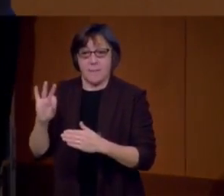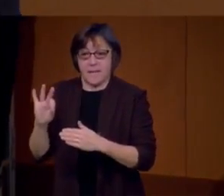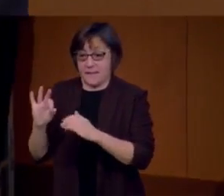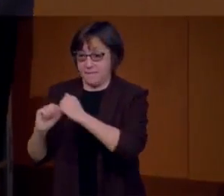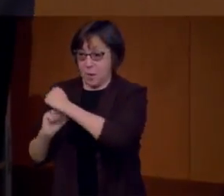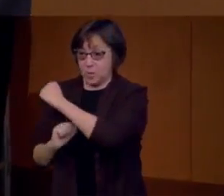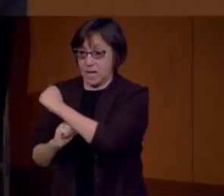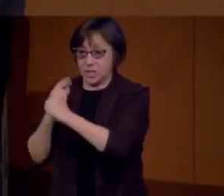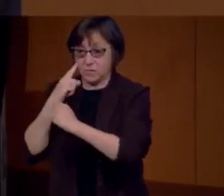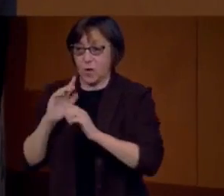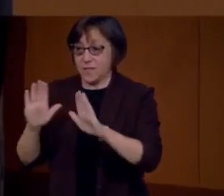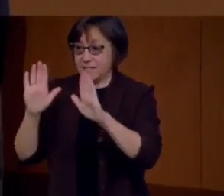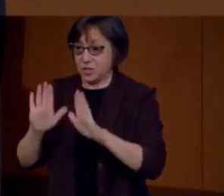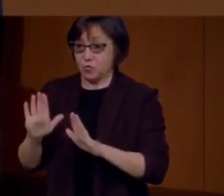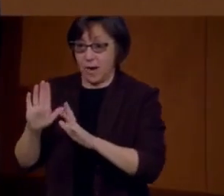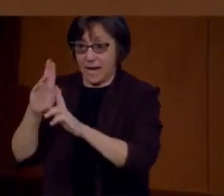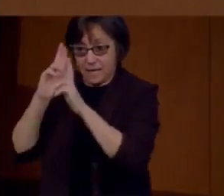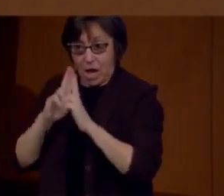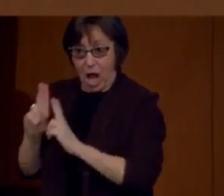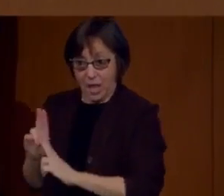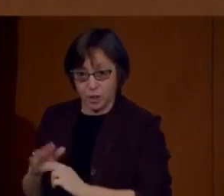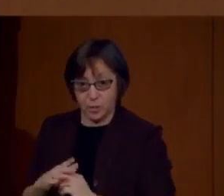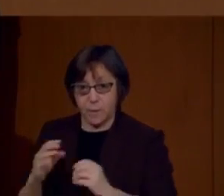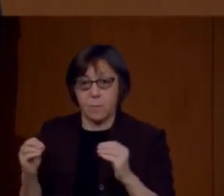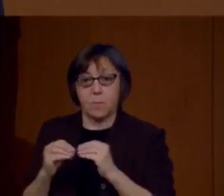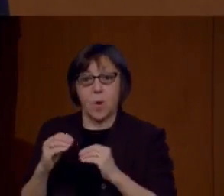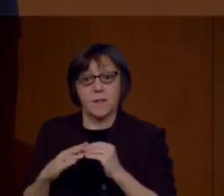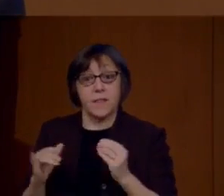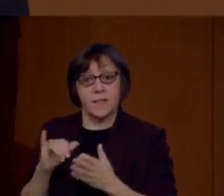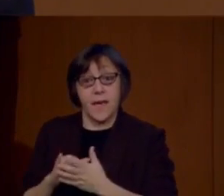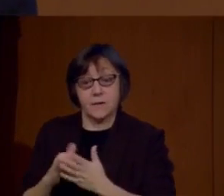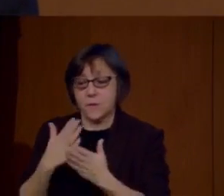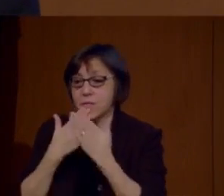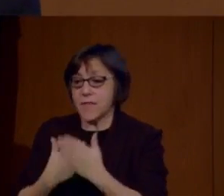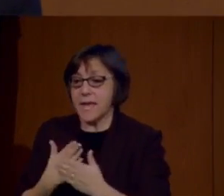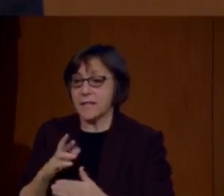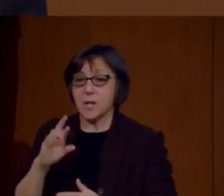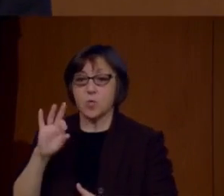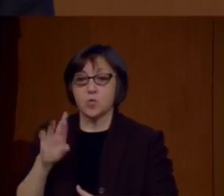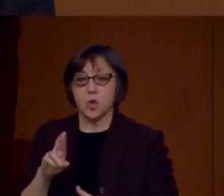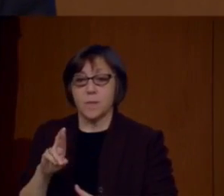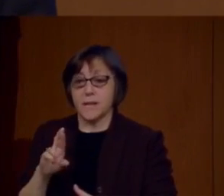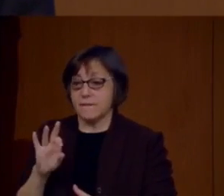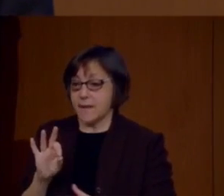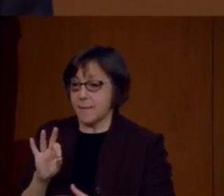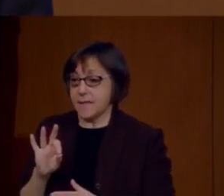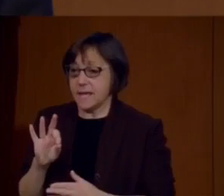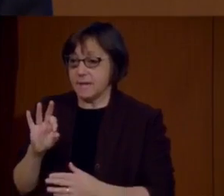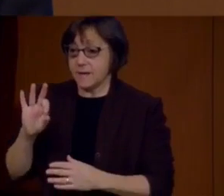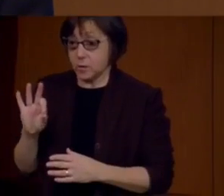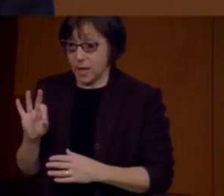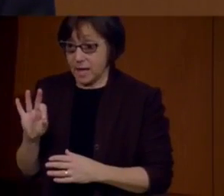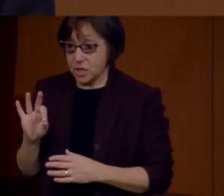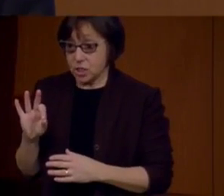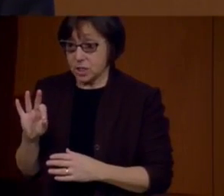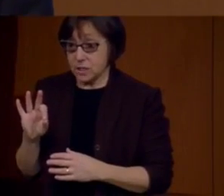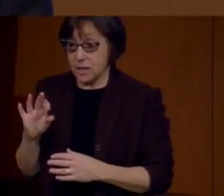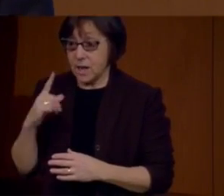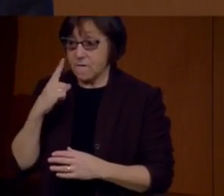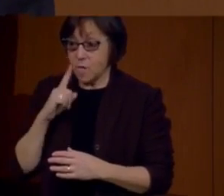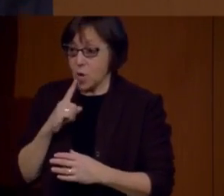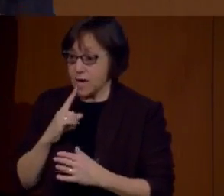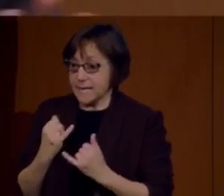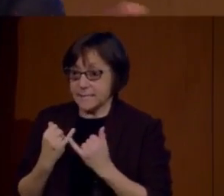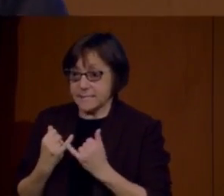honor. But more than that, I want to thank the Ruderman Family Foundation for its